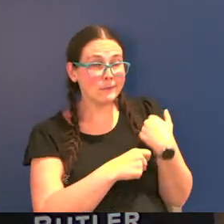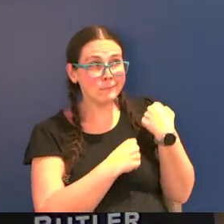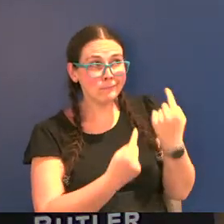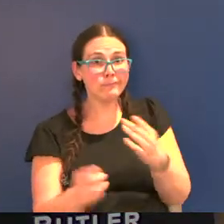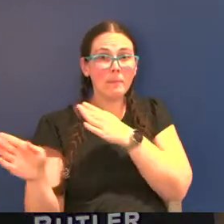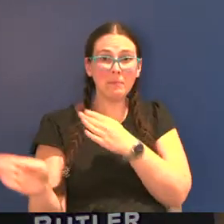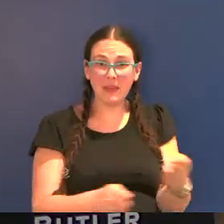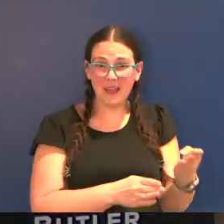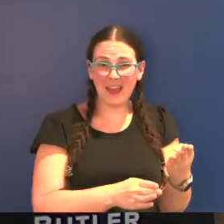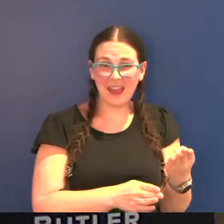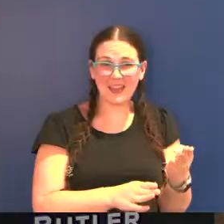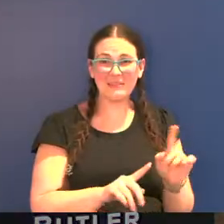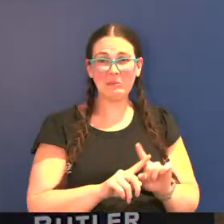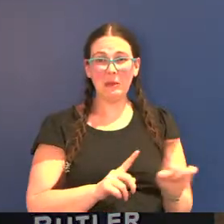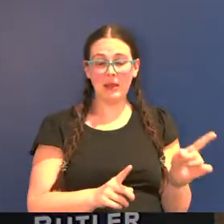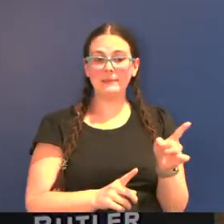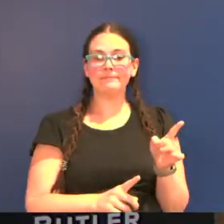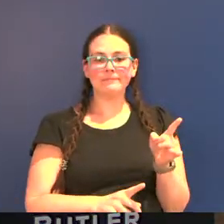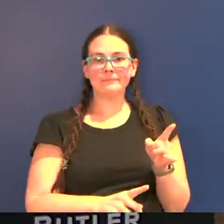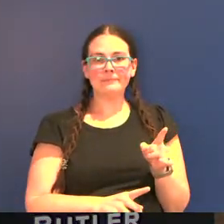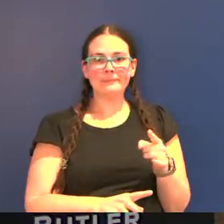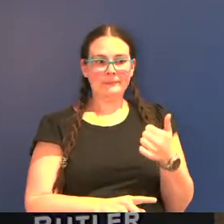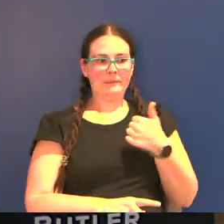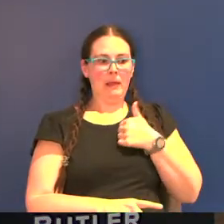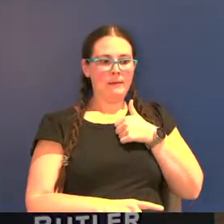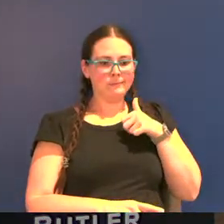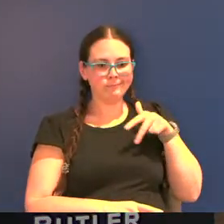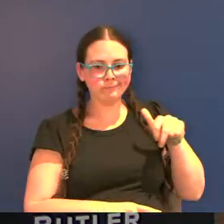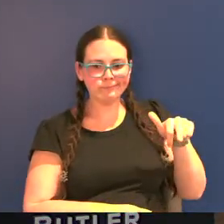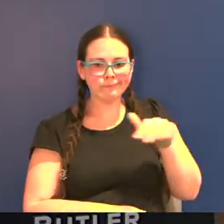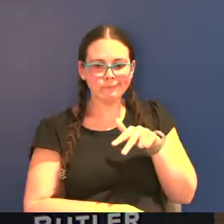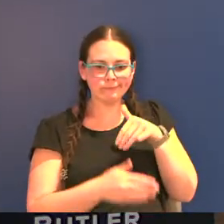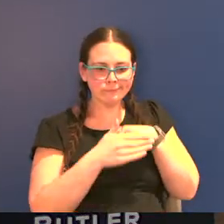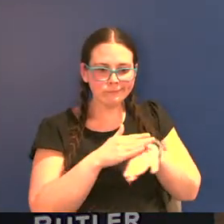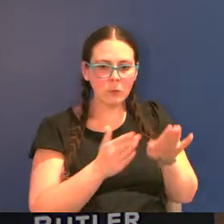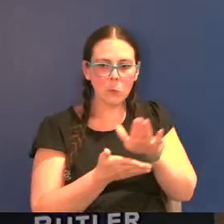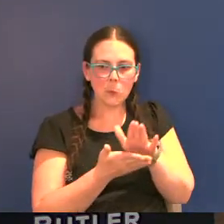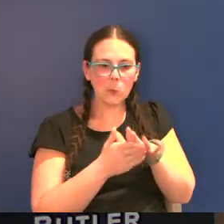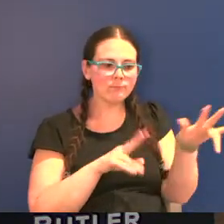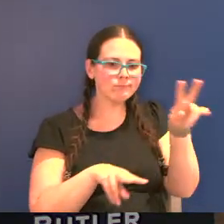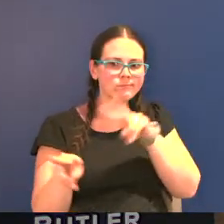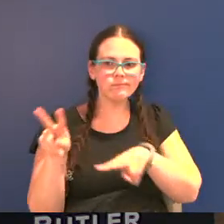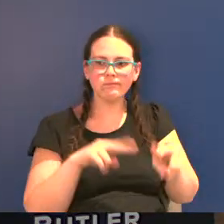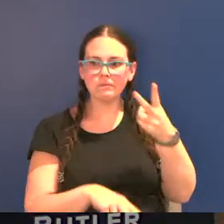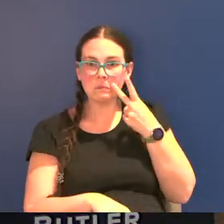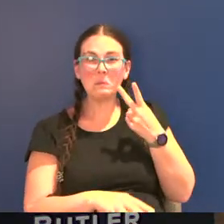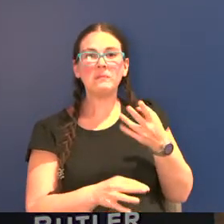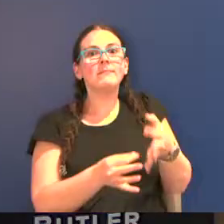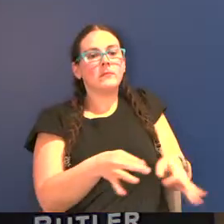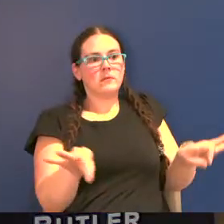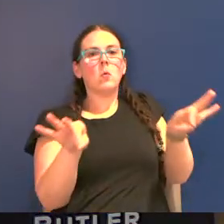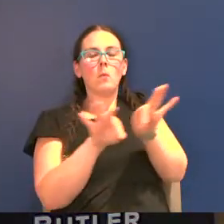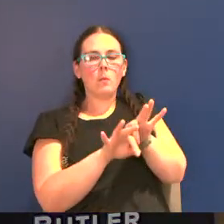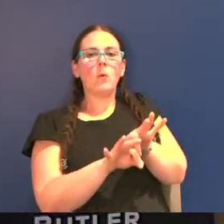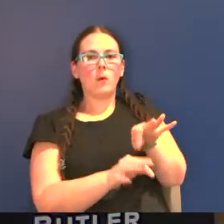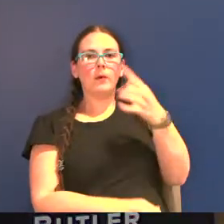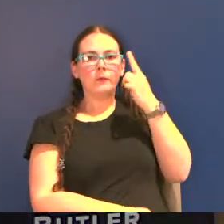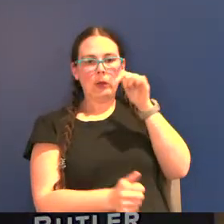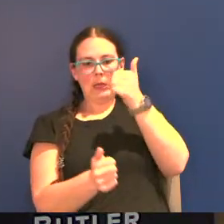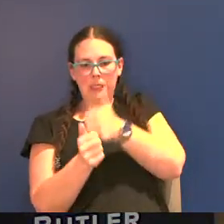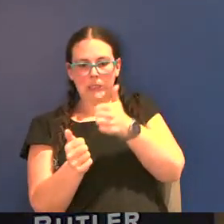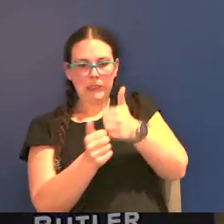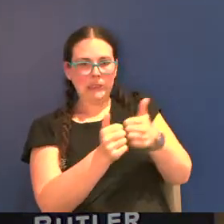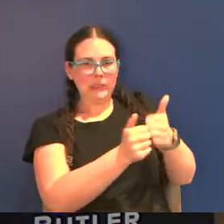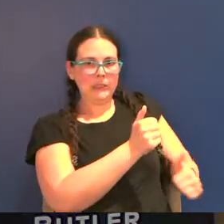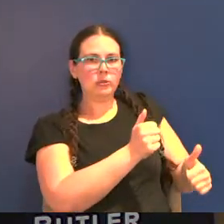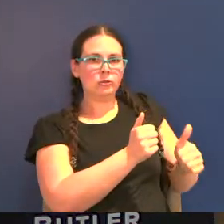it. But just walking those halls and being there, it's important for each one of those